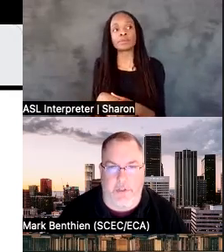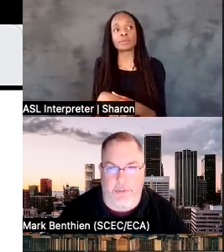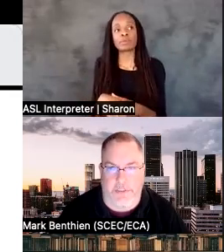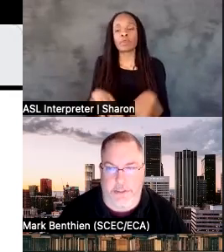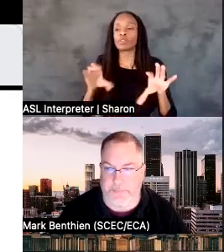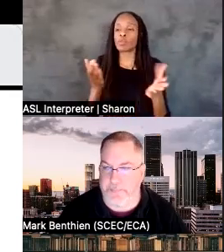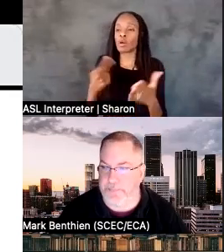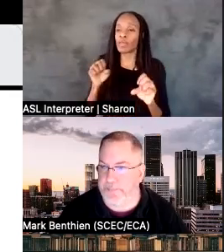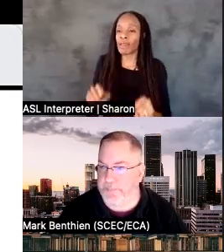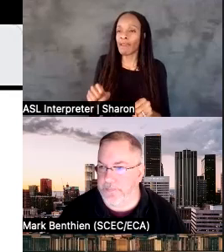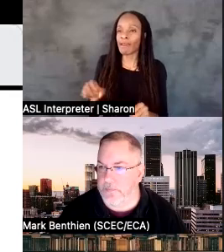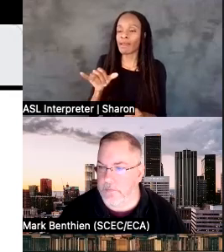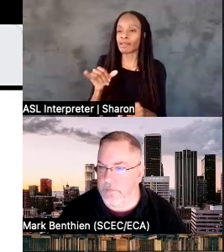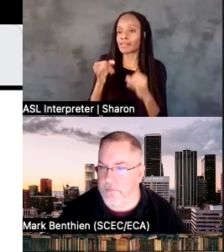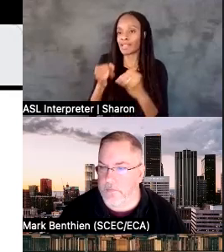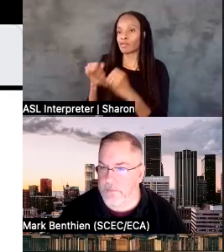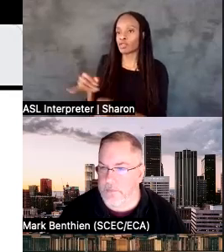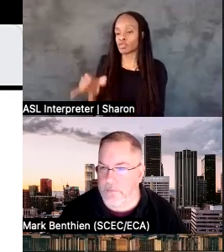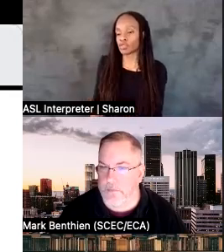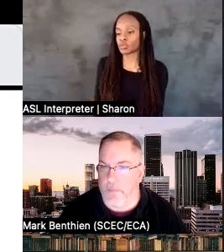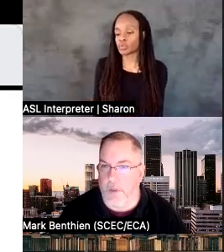as individuals too.